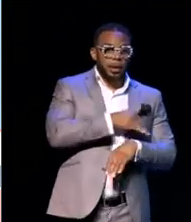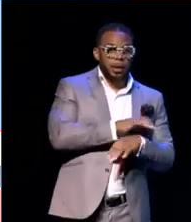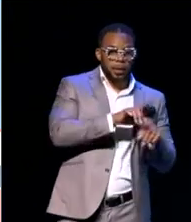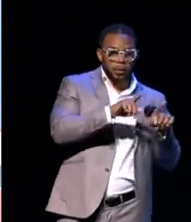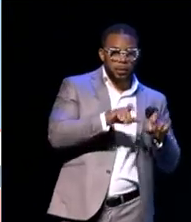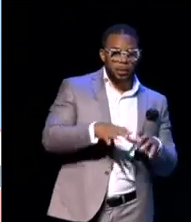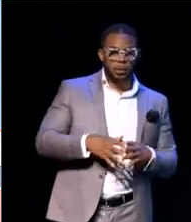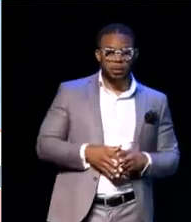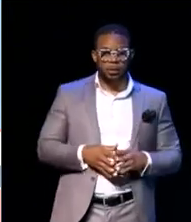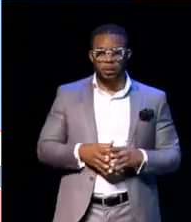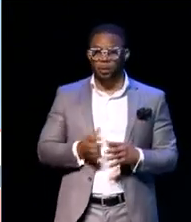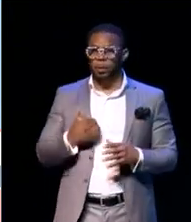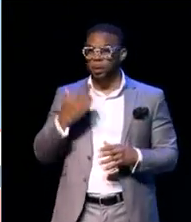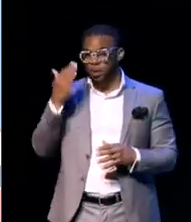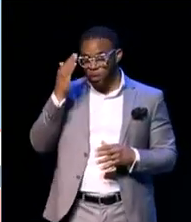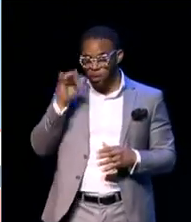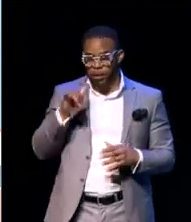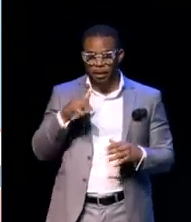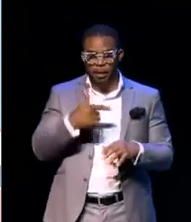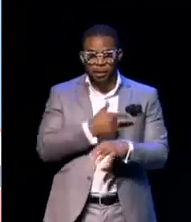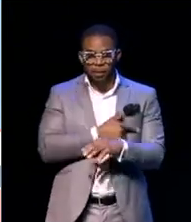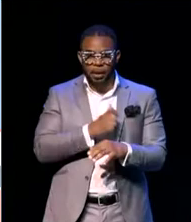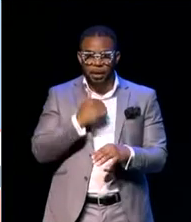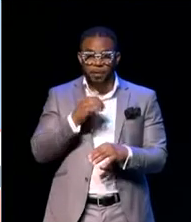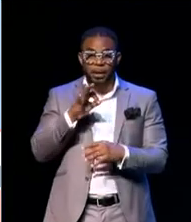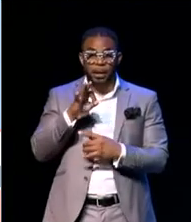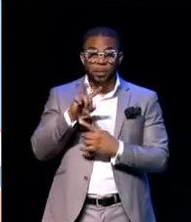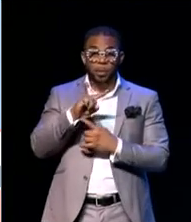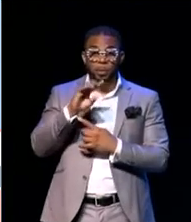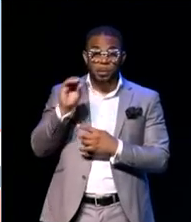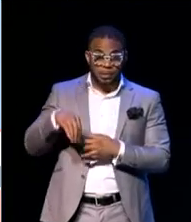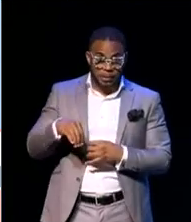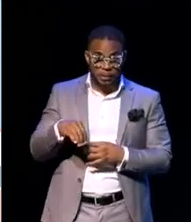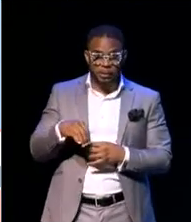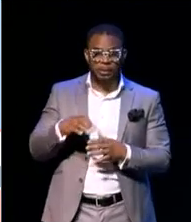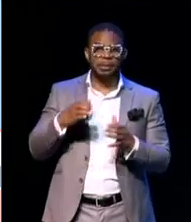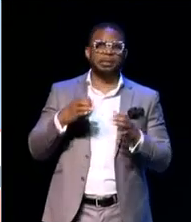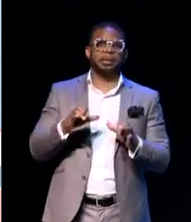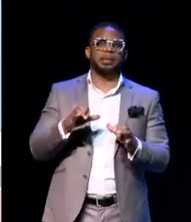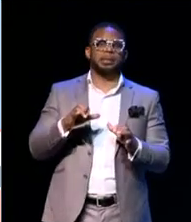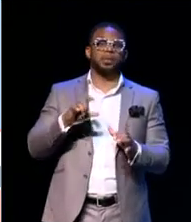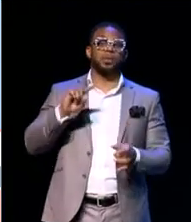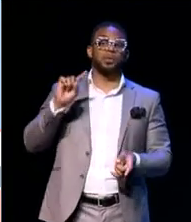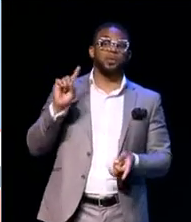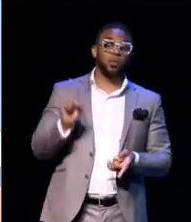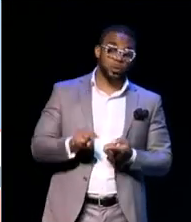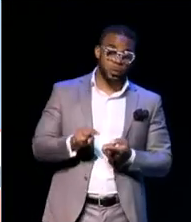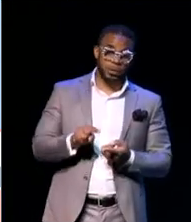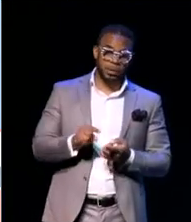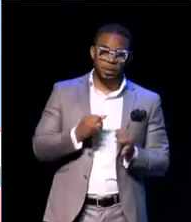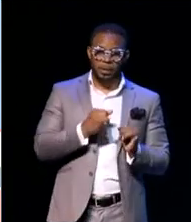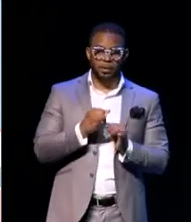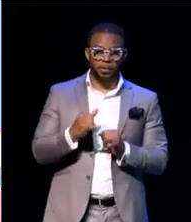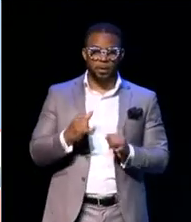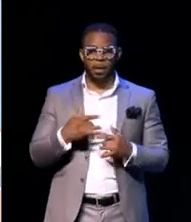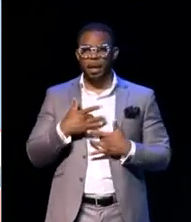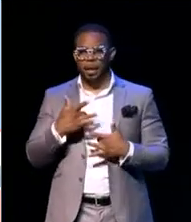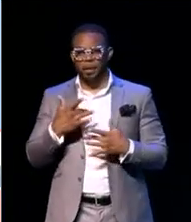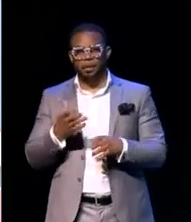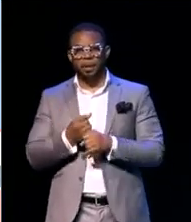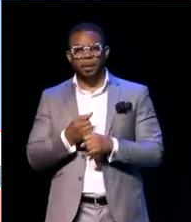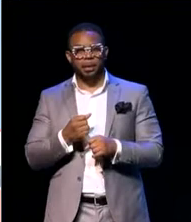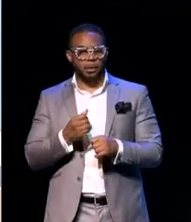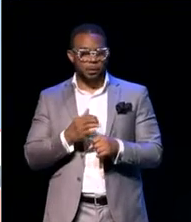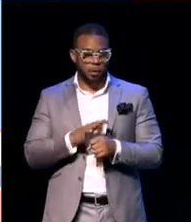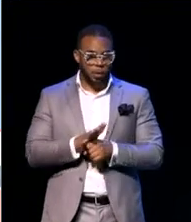clinical trials. And we know that these vaccines have a 91% chance of reducing an individual's likelihood of getting